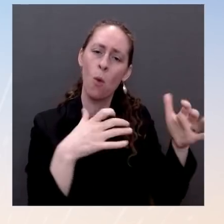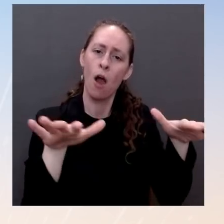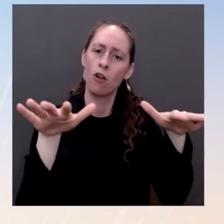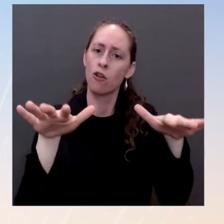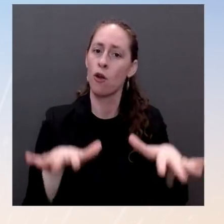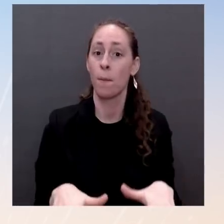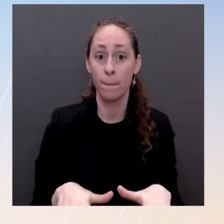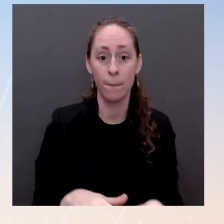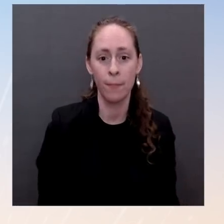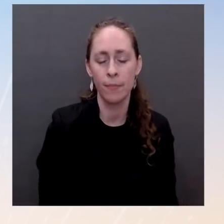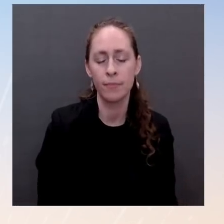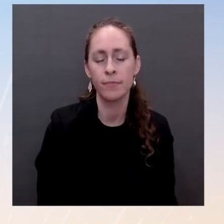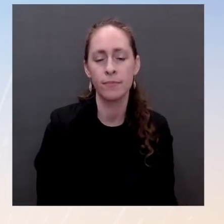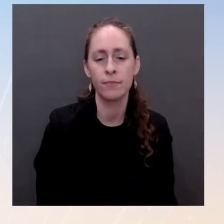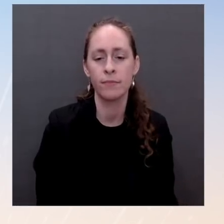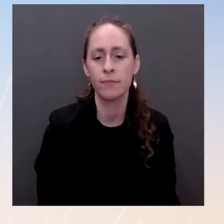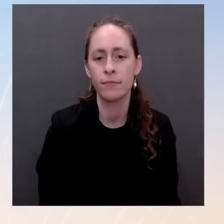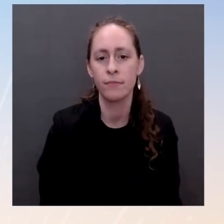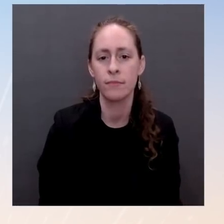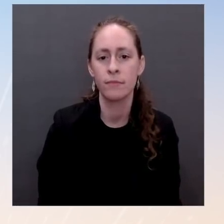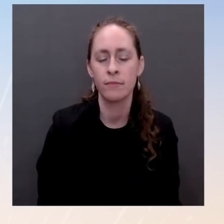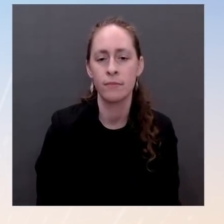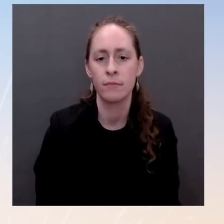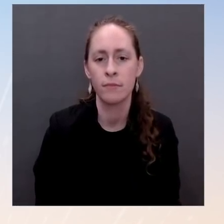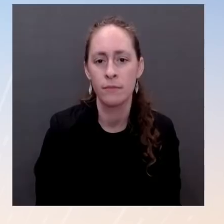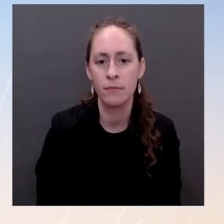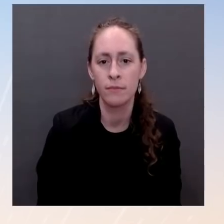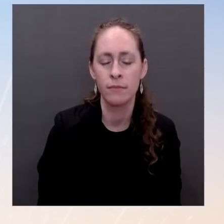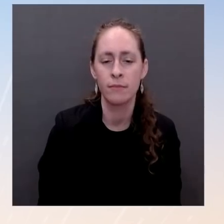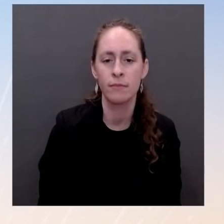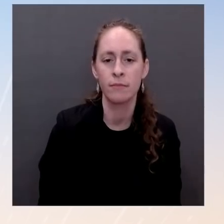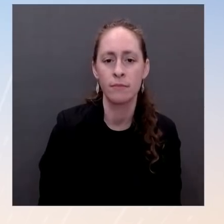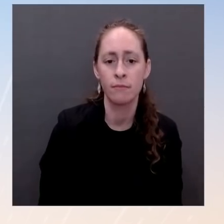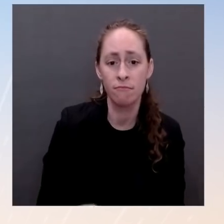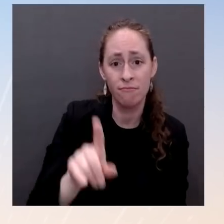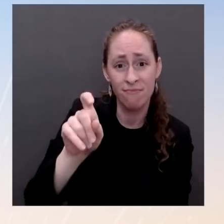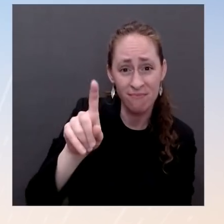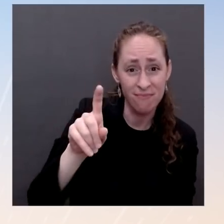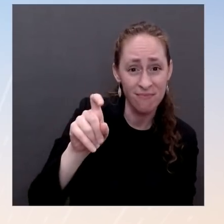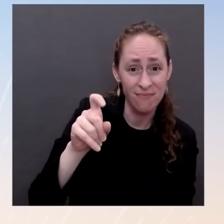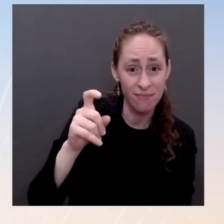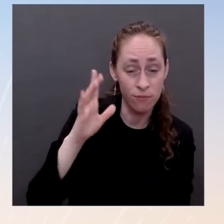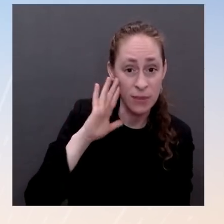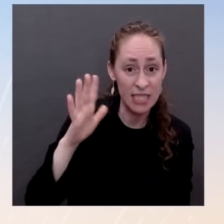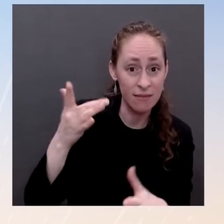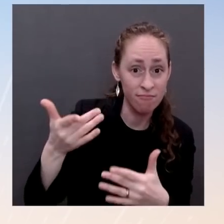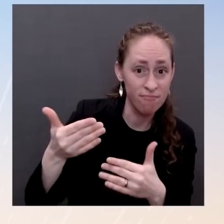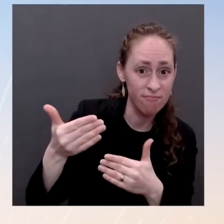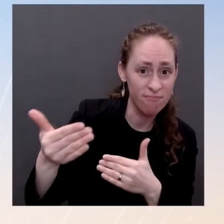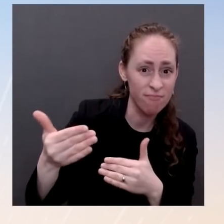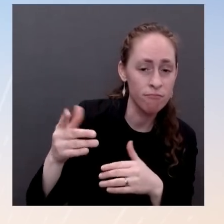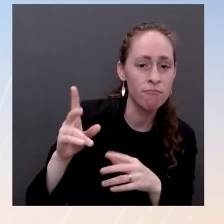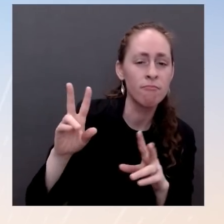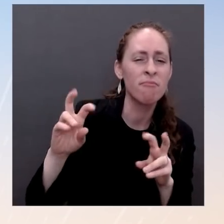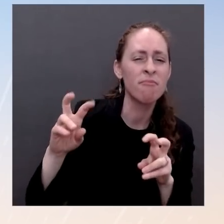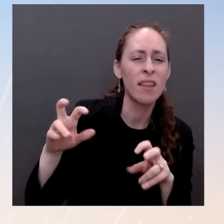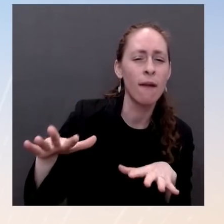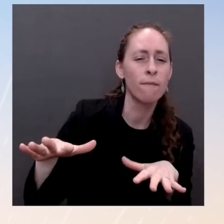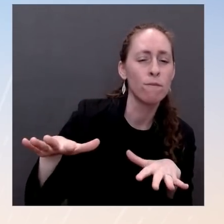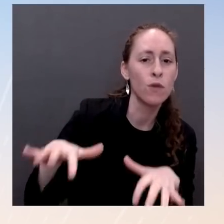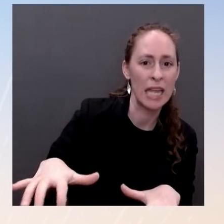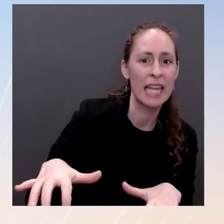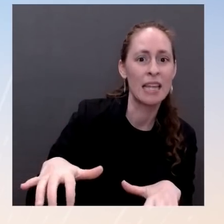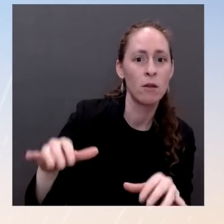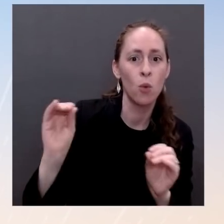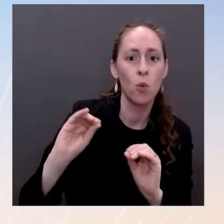stay on the border and there's no invasion but also no pullback? Well, again, there's going to have to be a continued dialogue and discussion, but